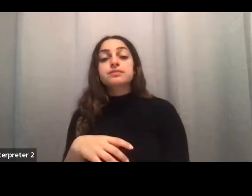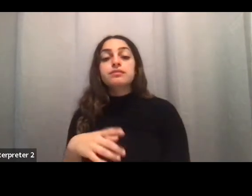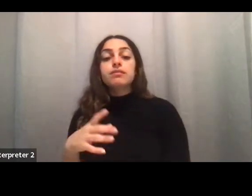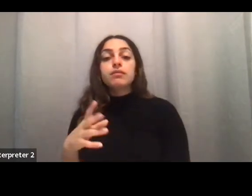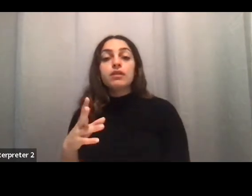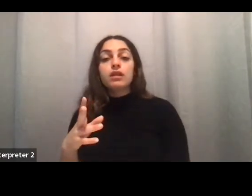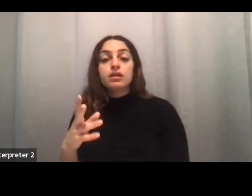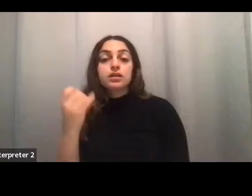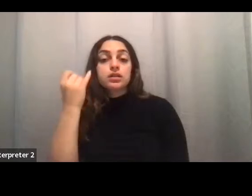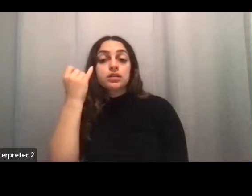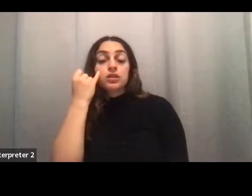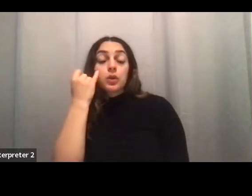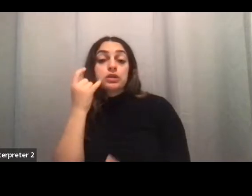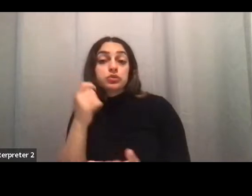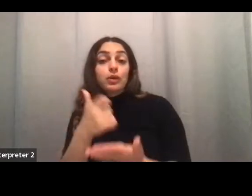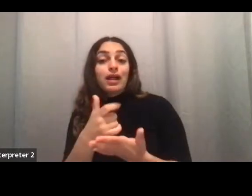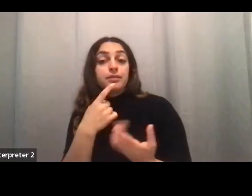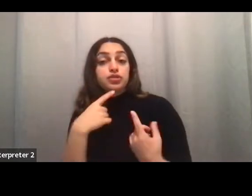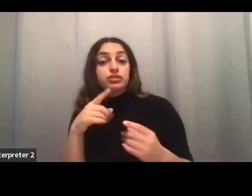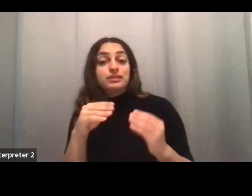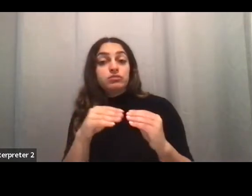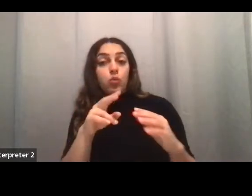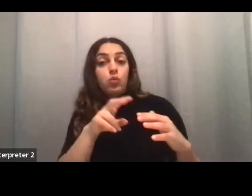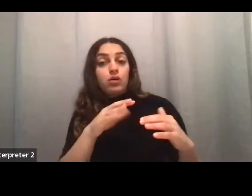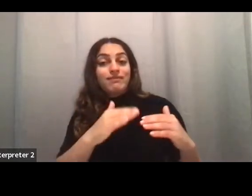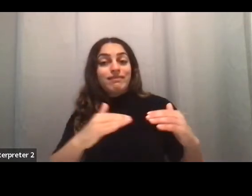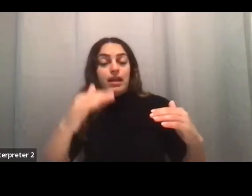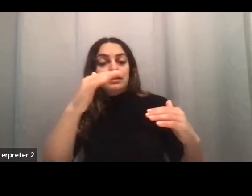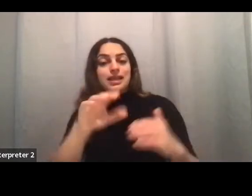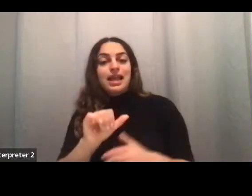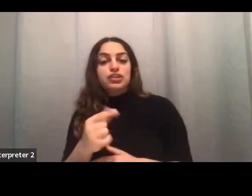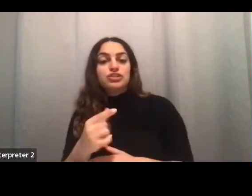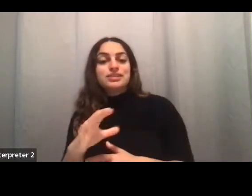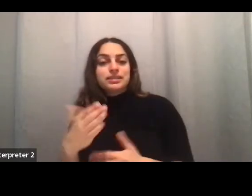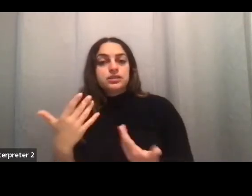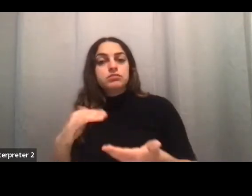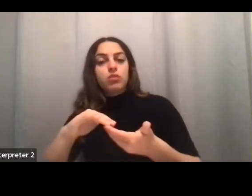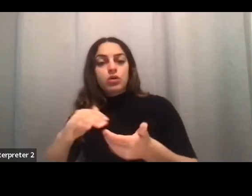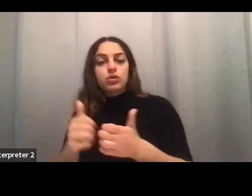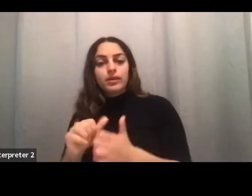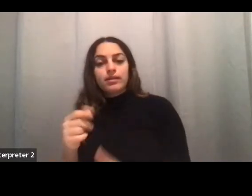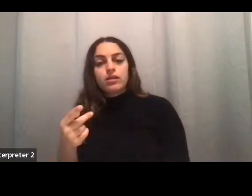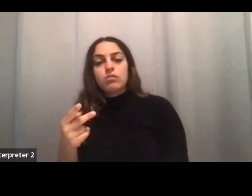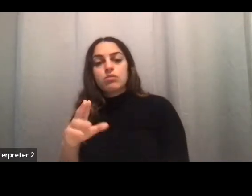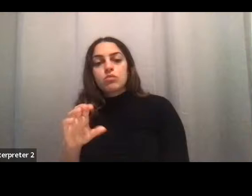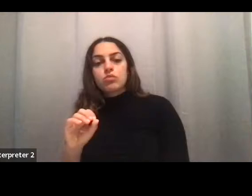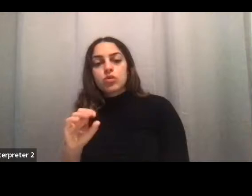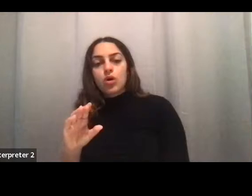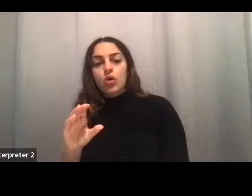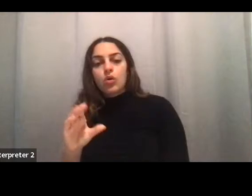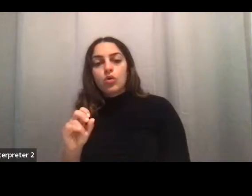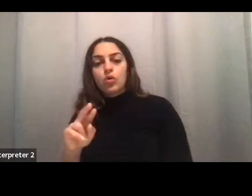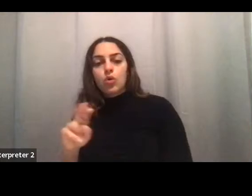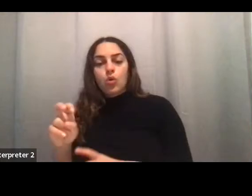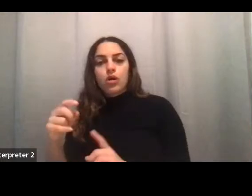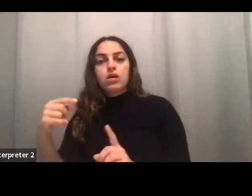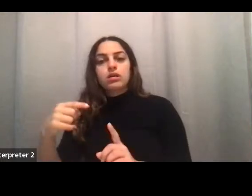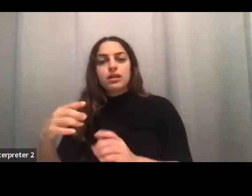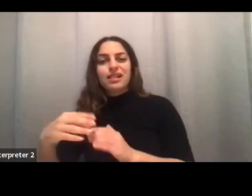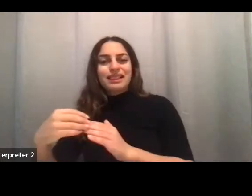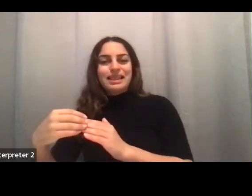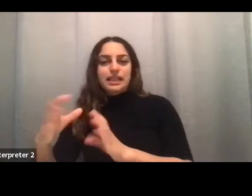greater advancement agc has partnered with the procore a leading construction software